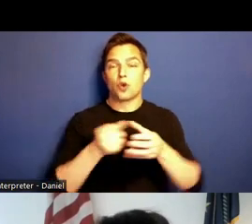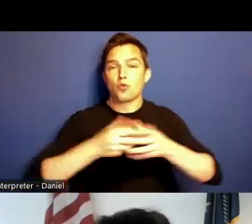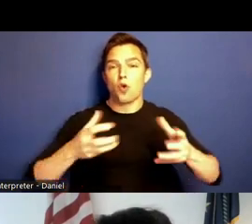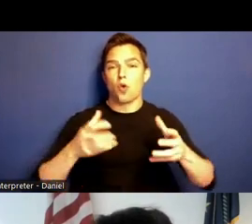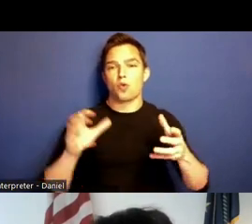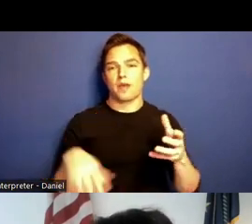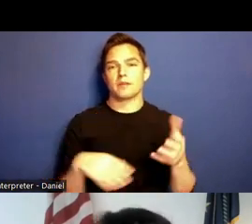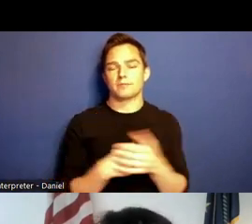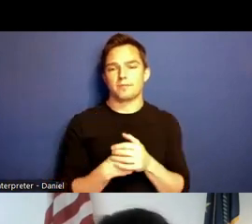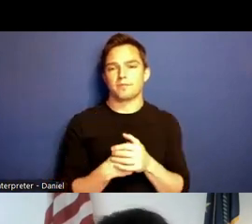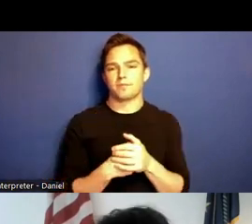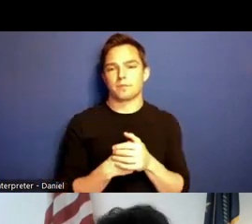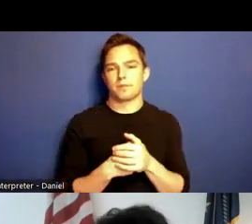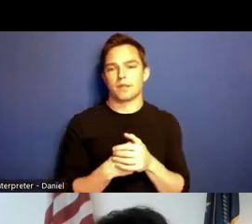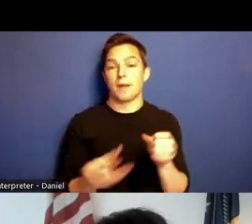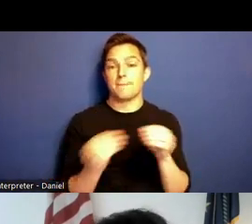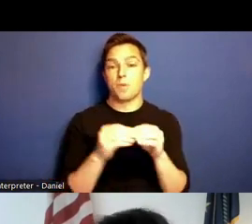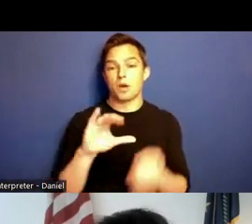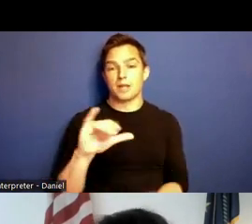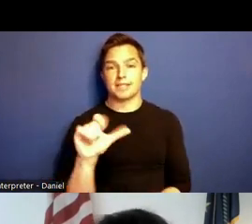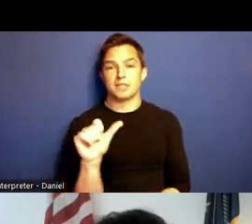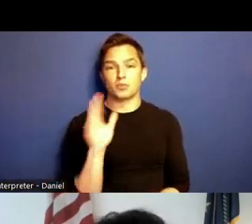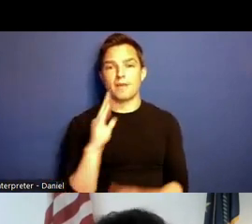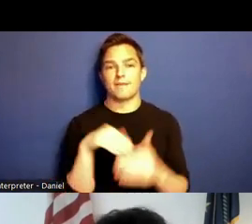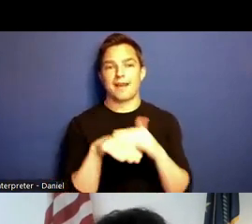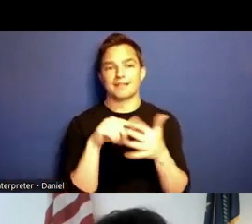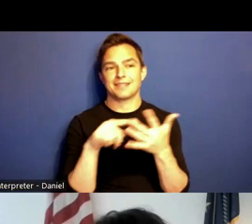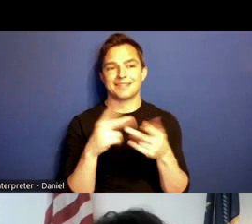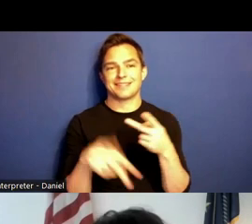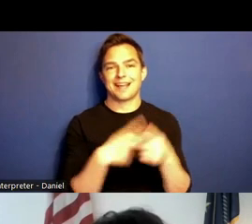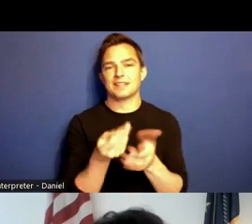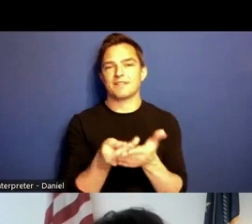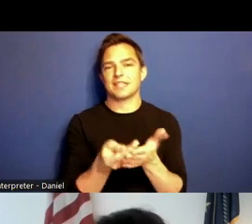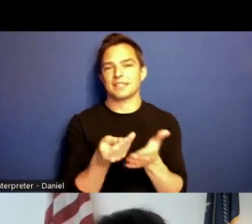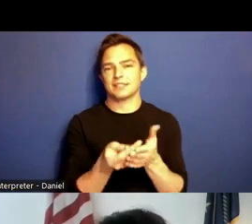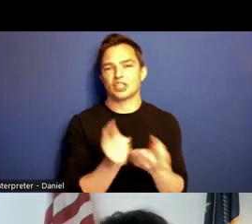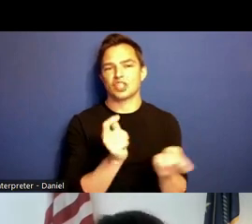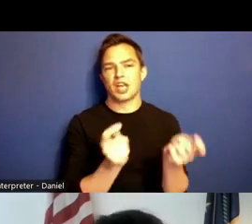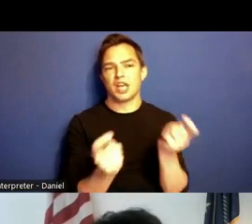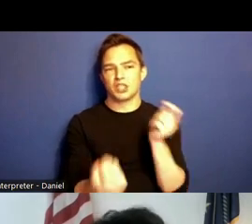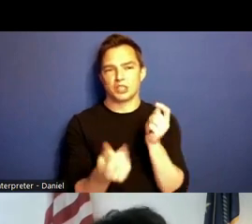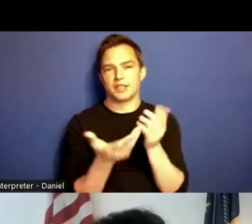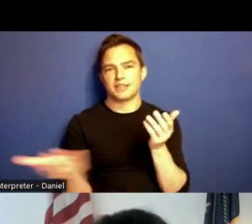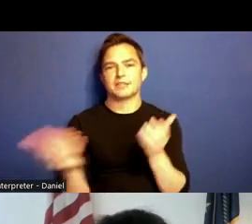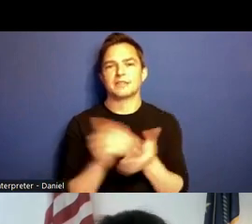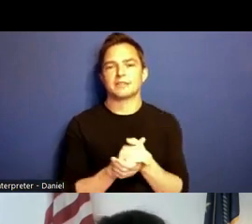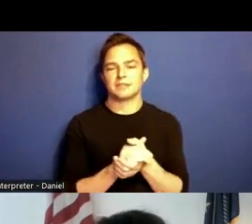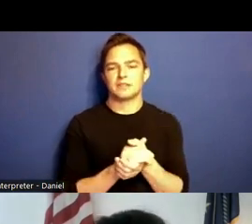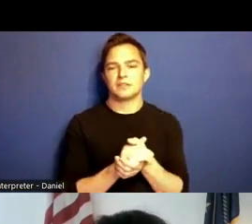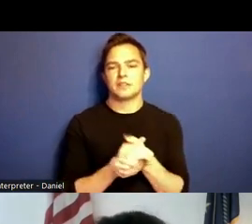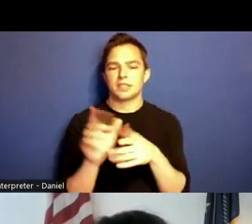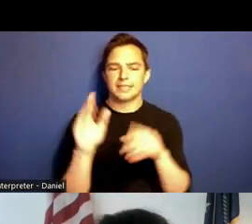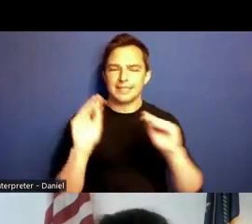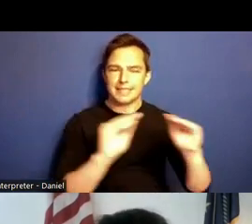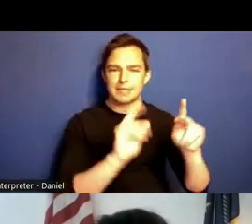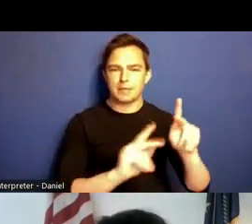that more SILs will have access to those kinds of funds to change things, for you to train people, to